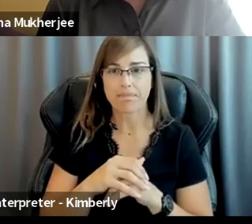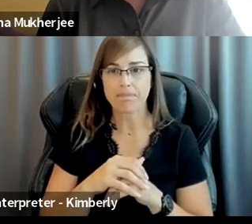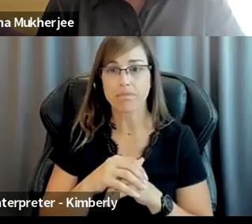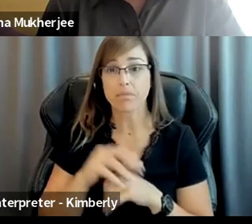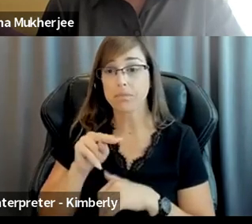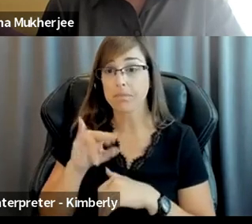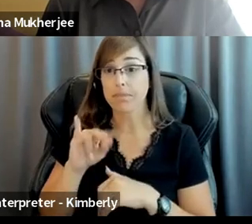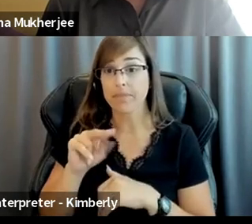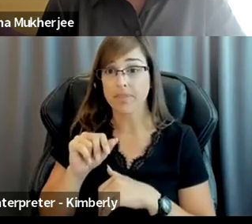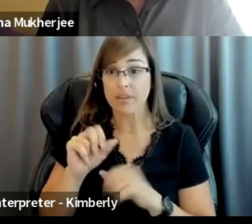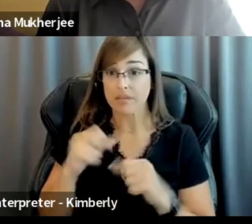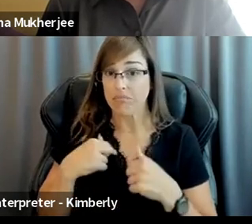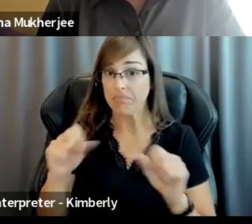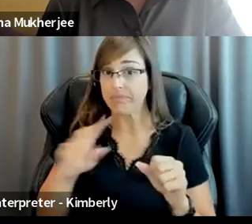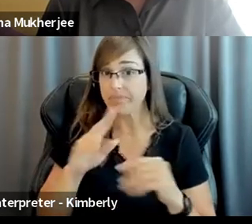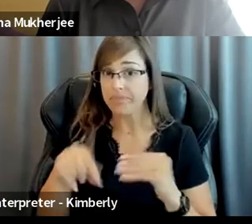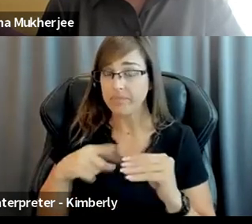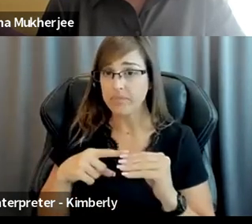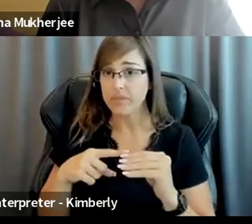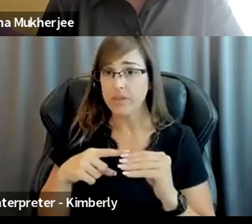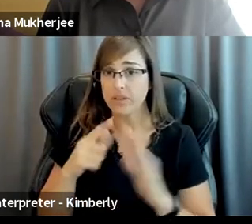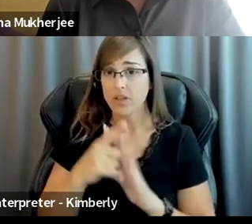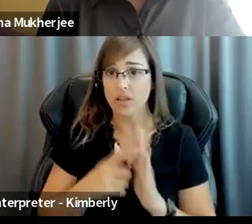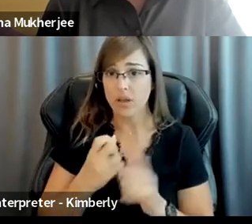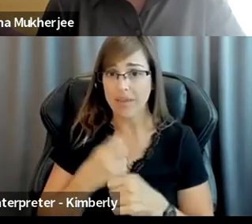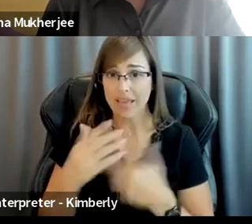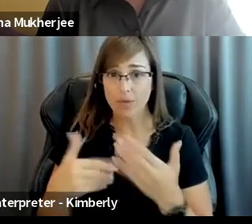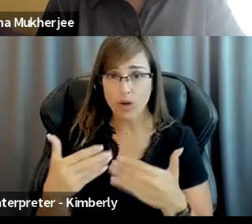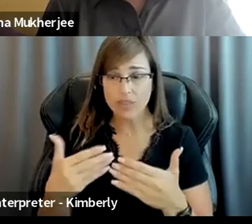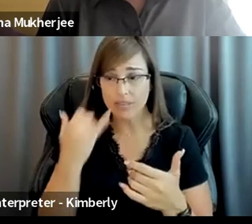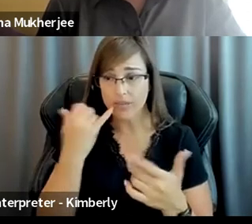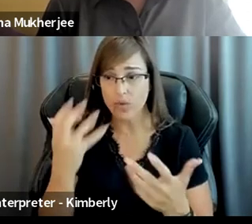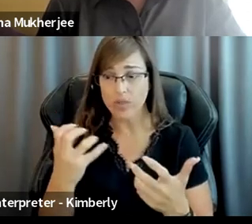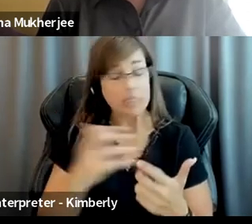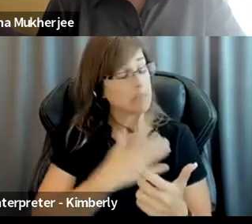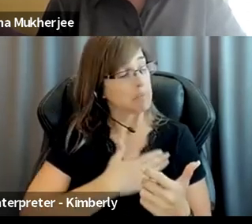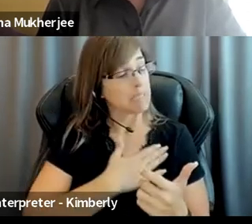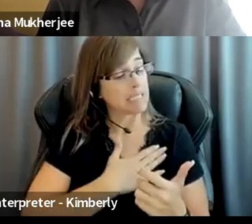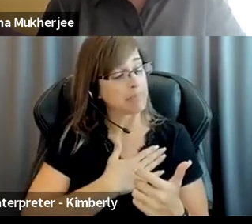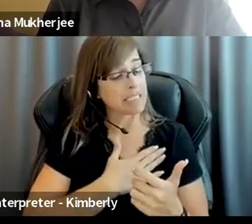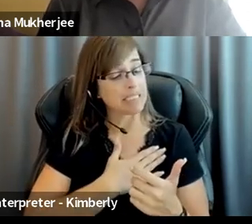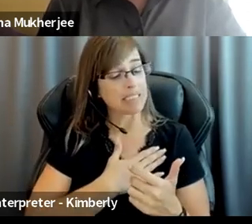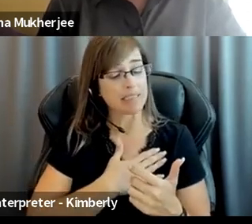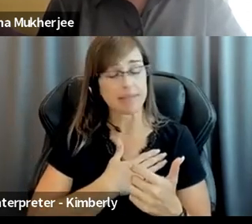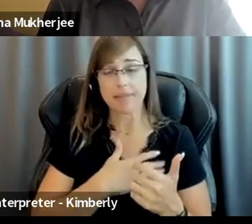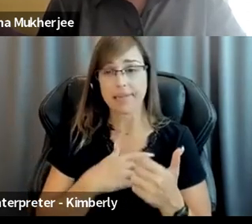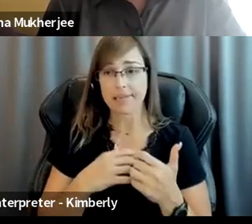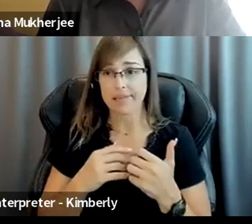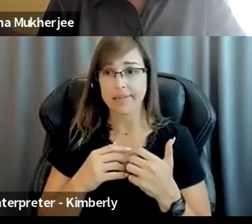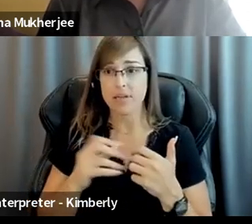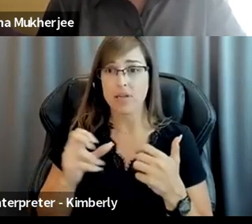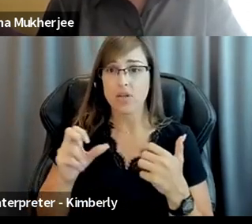I guess I can talk a little bit about sort of the lawmaking process. Please do. Sorry for I asked an interesting